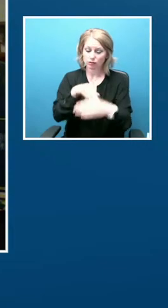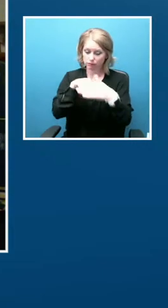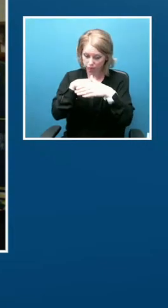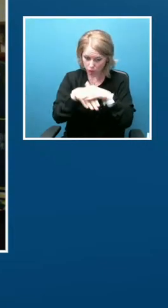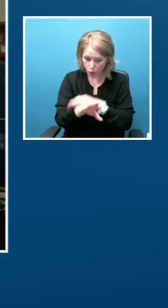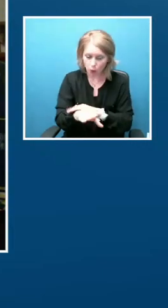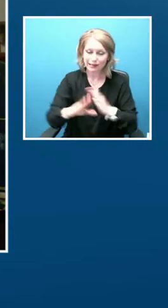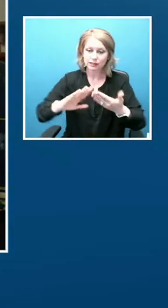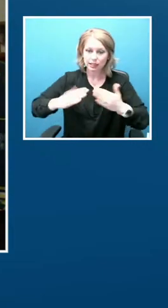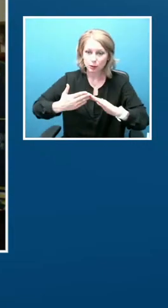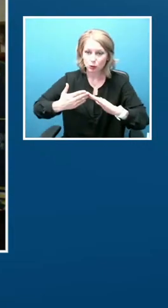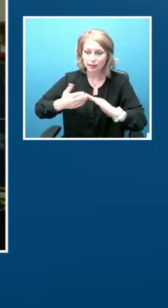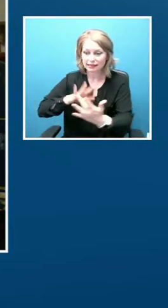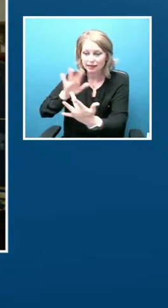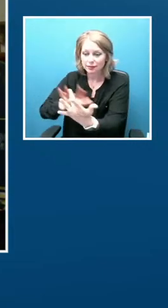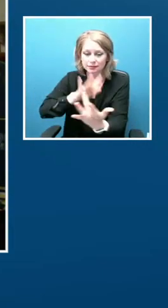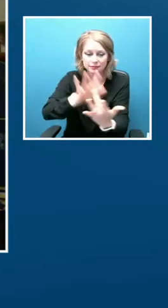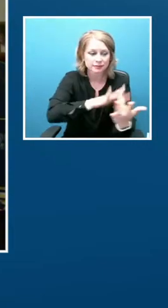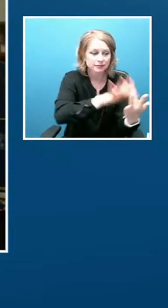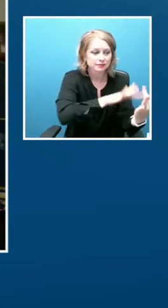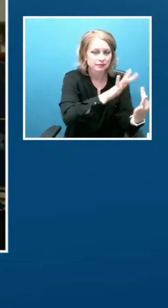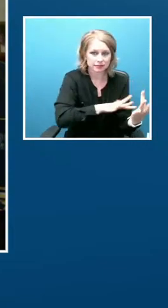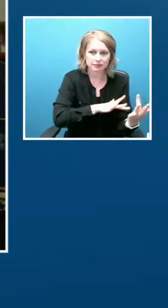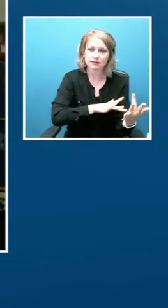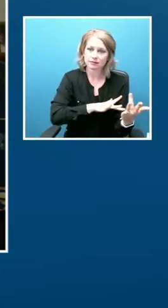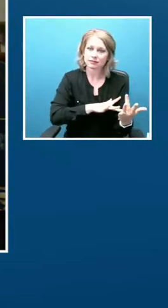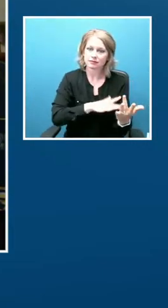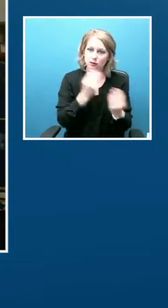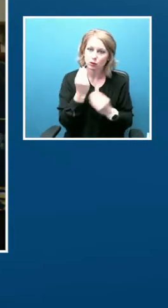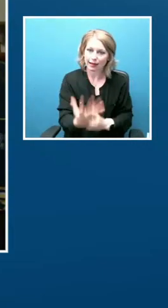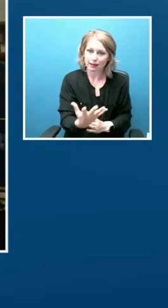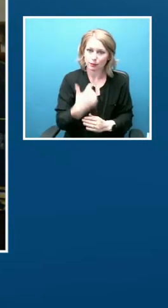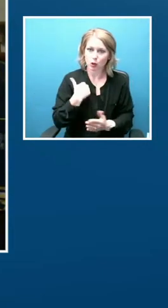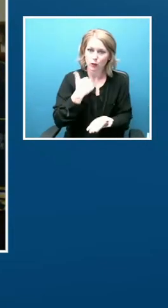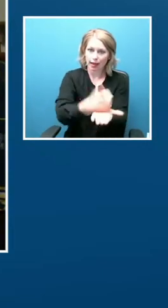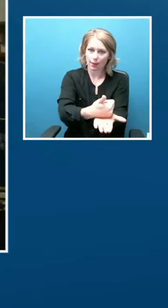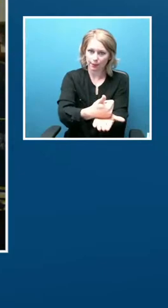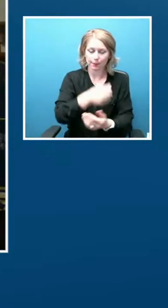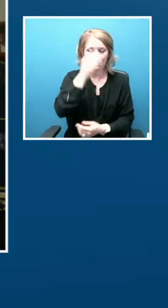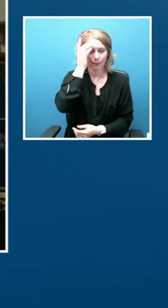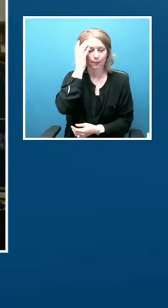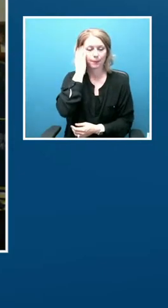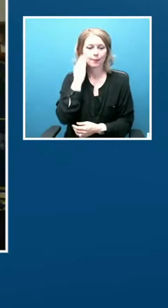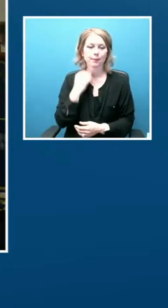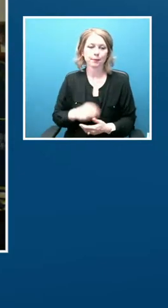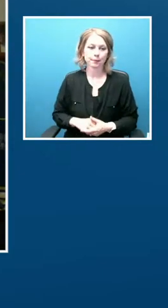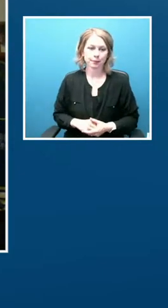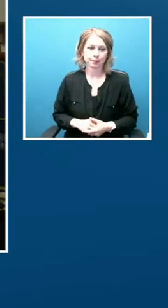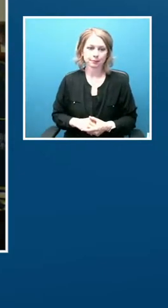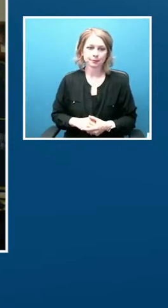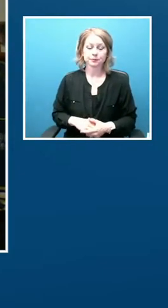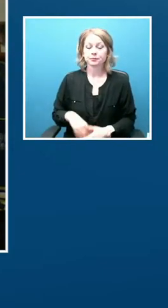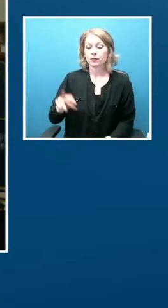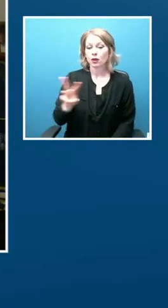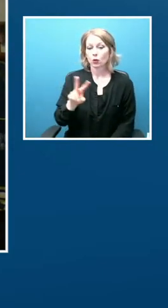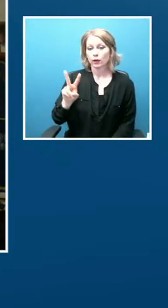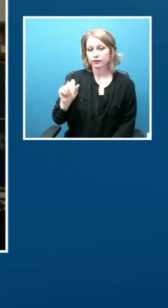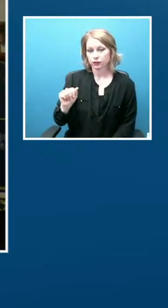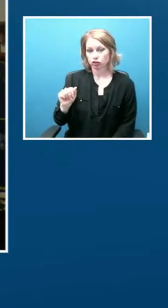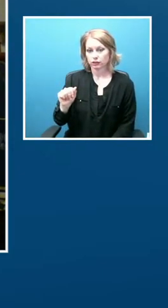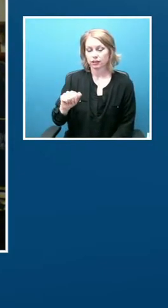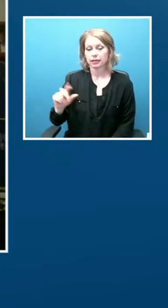people where they are to fight for the betterment of the Democratic Party and for all West Virginia. The West Virginia Democratic